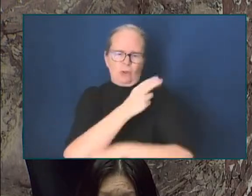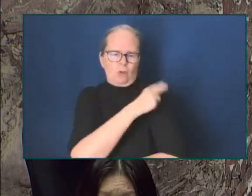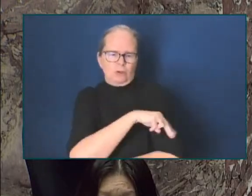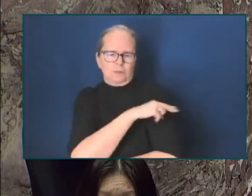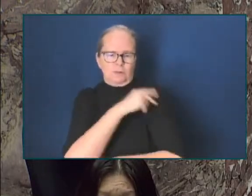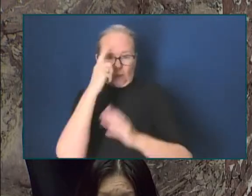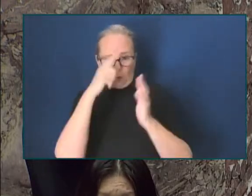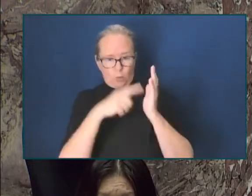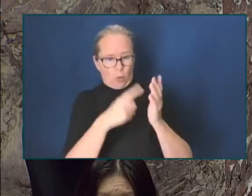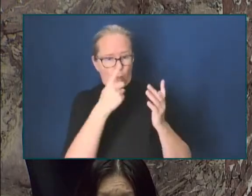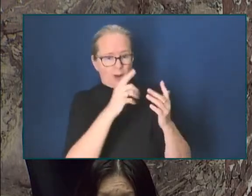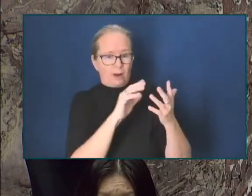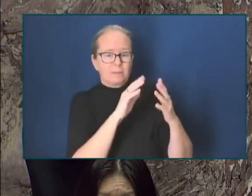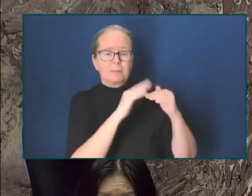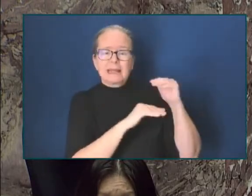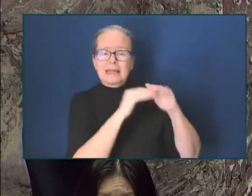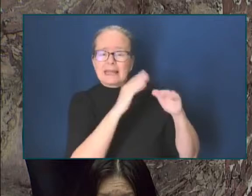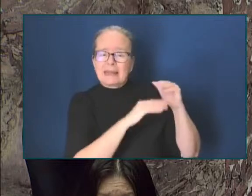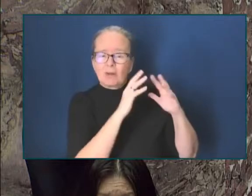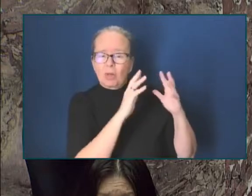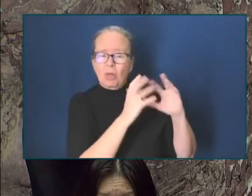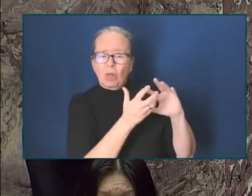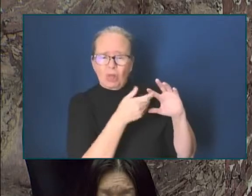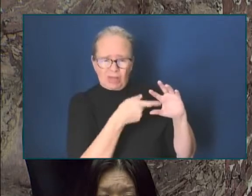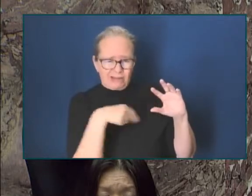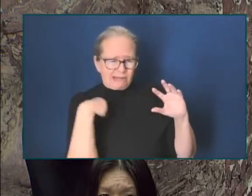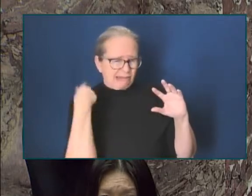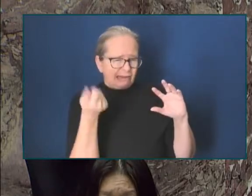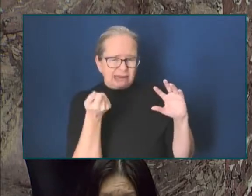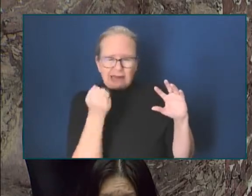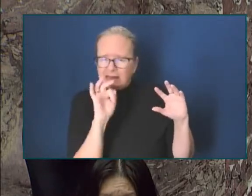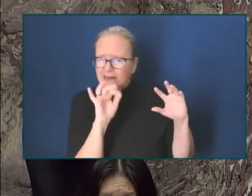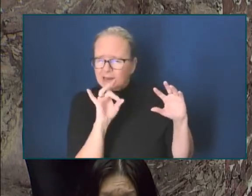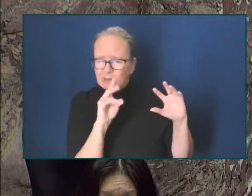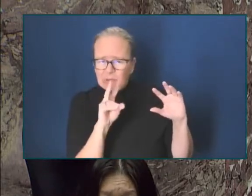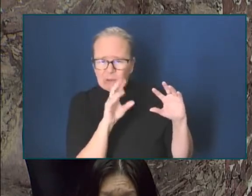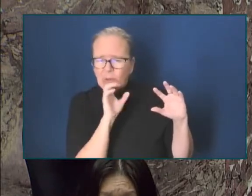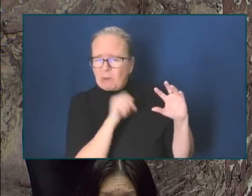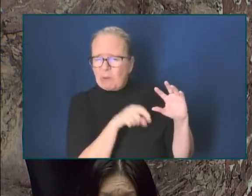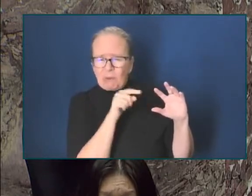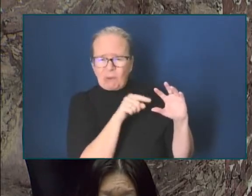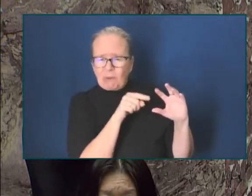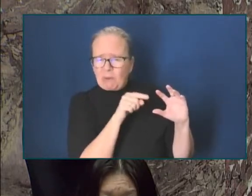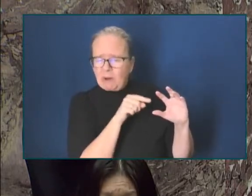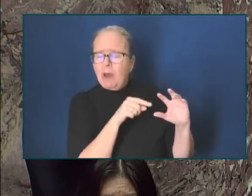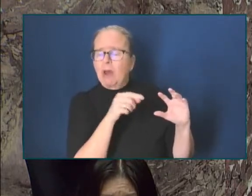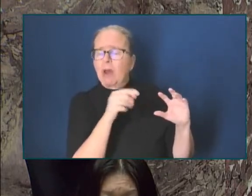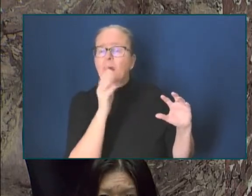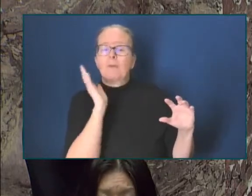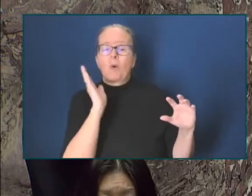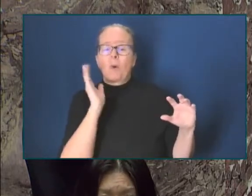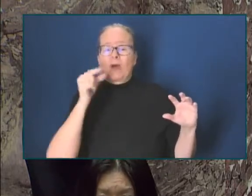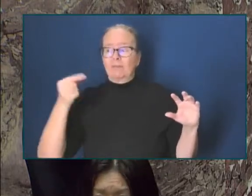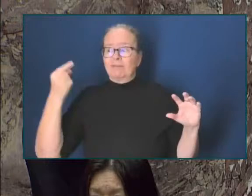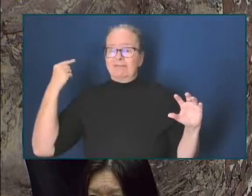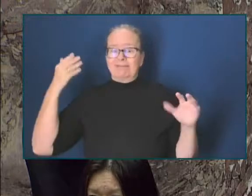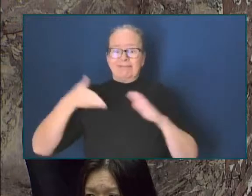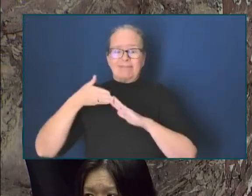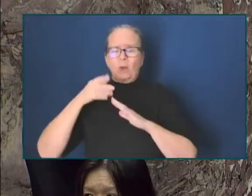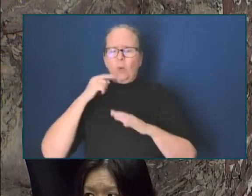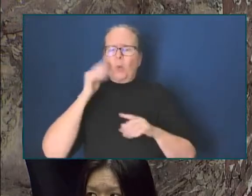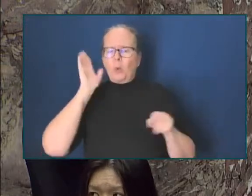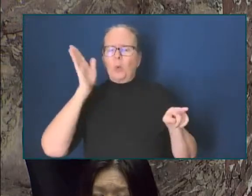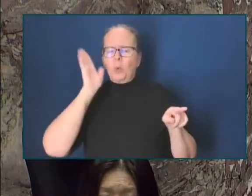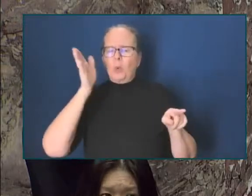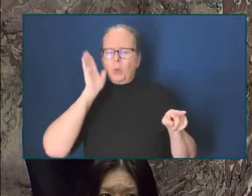decades under successive governments, let's say, for that hospital to be built. It's being built now. And that allows us to